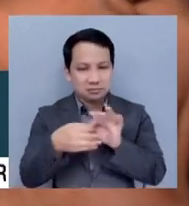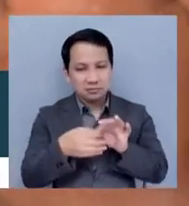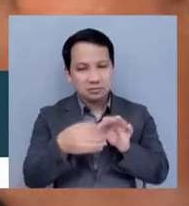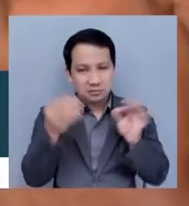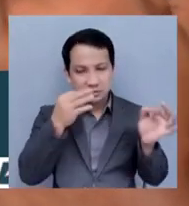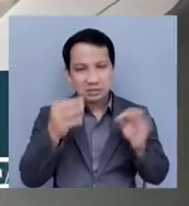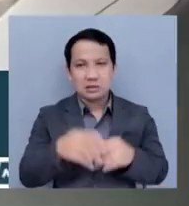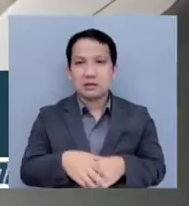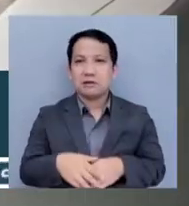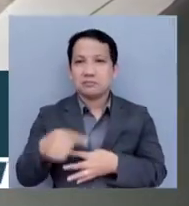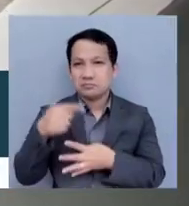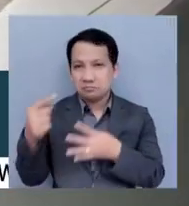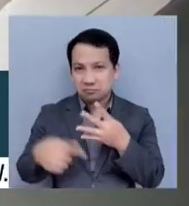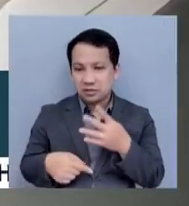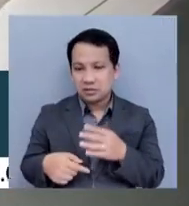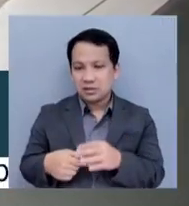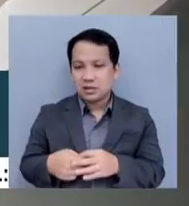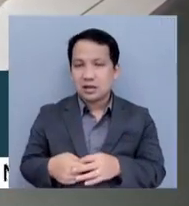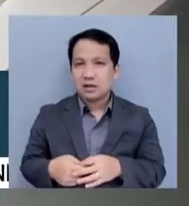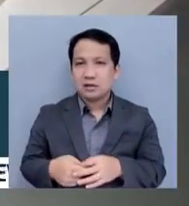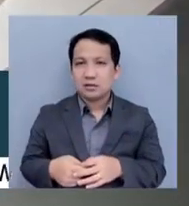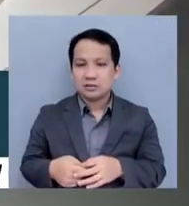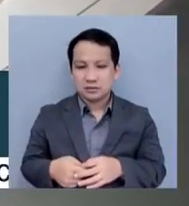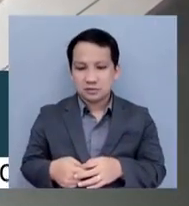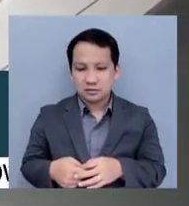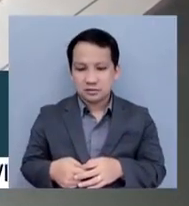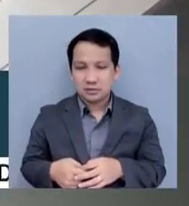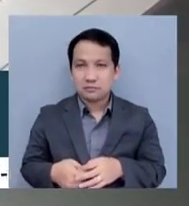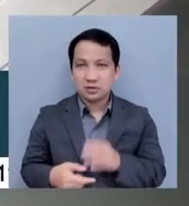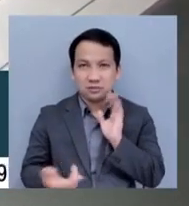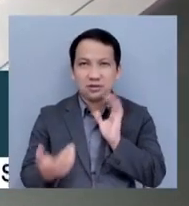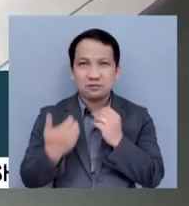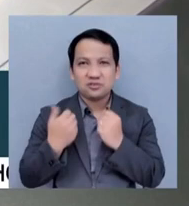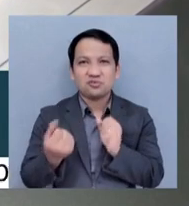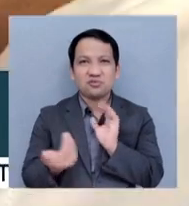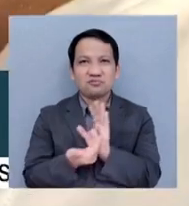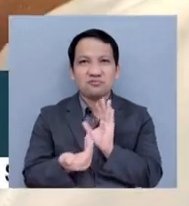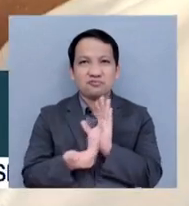na talagang substantial yung evidence